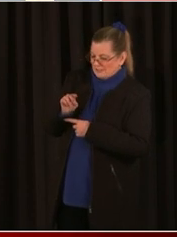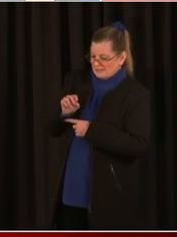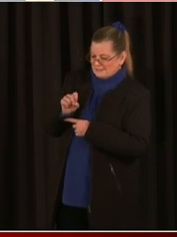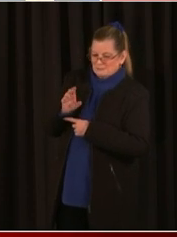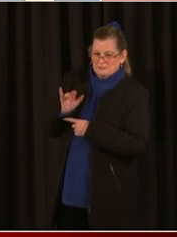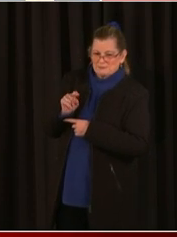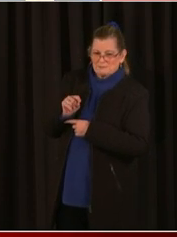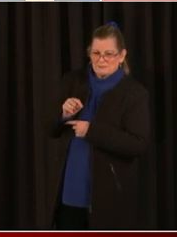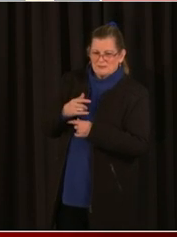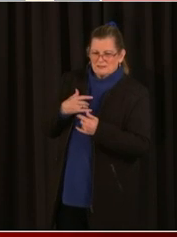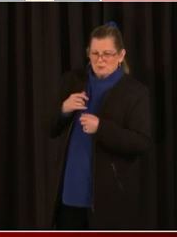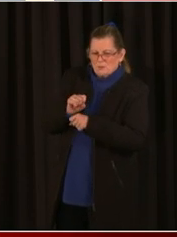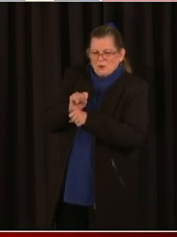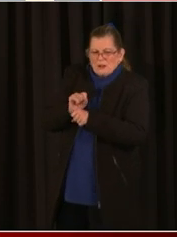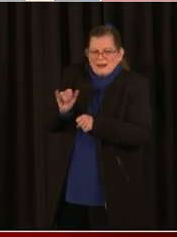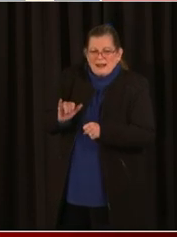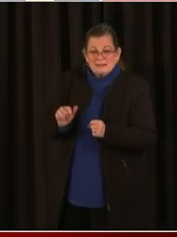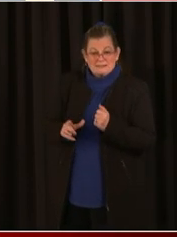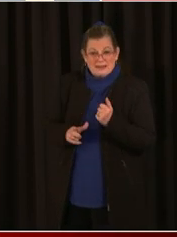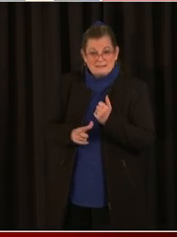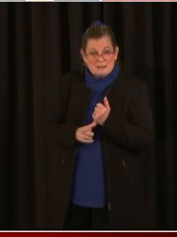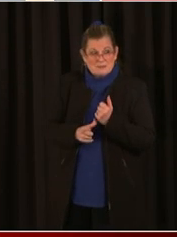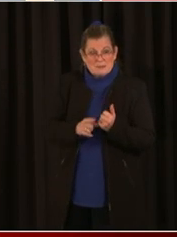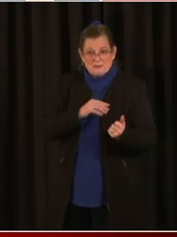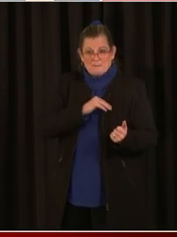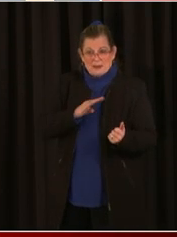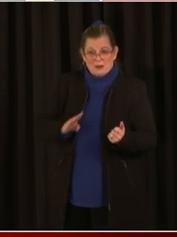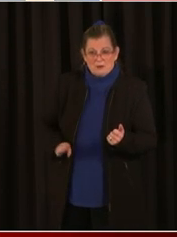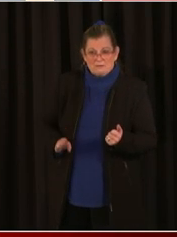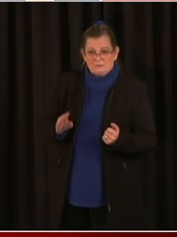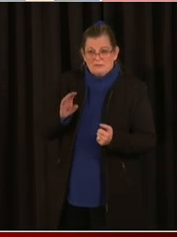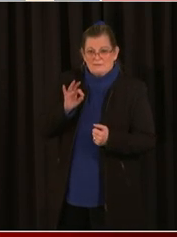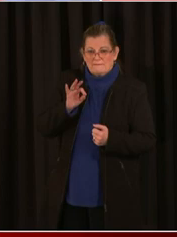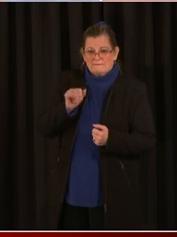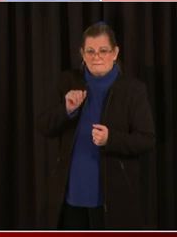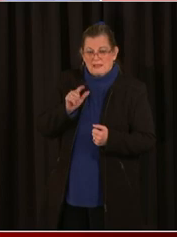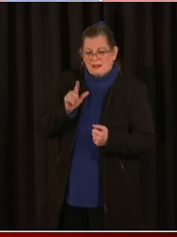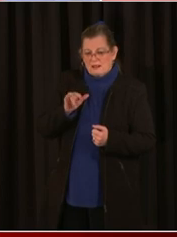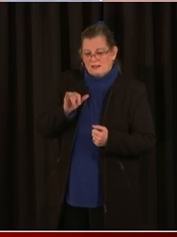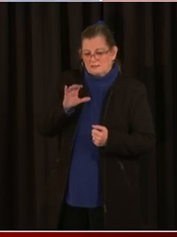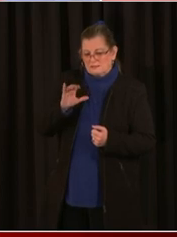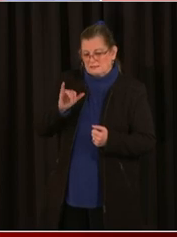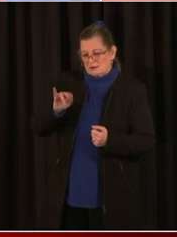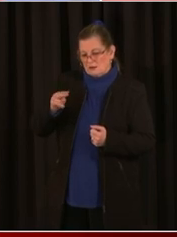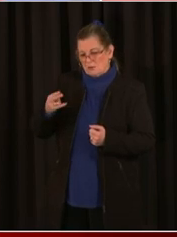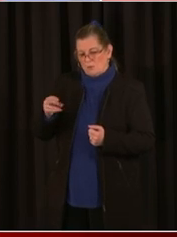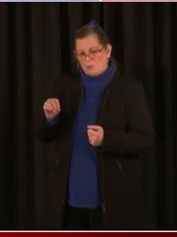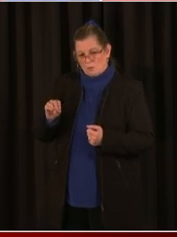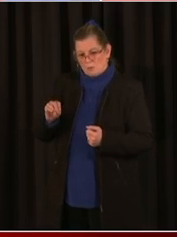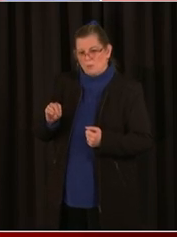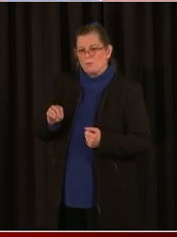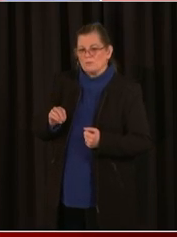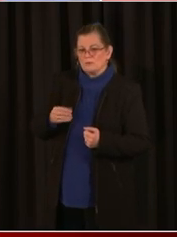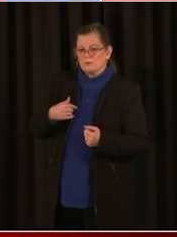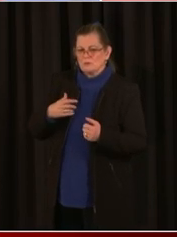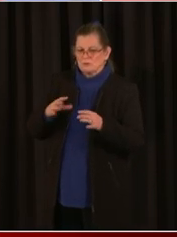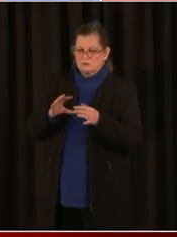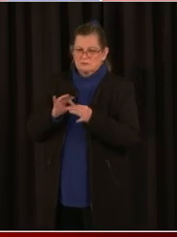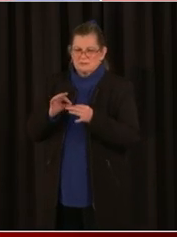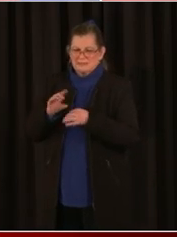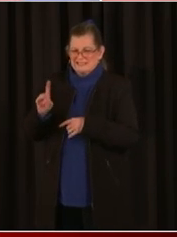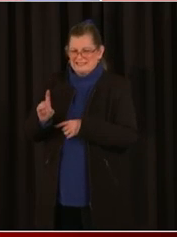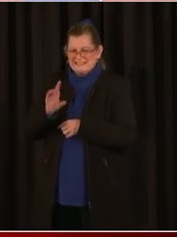work that Deputy Mayor Falchicchio and the DemPed team have been doing with DC